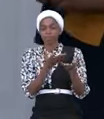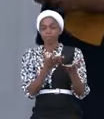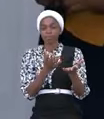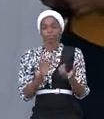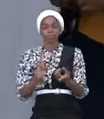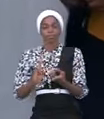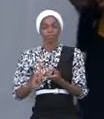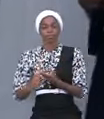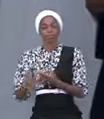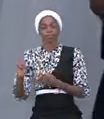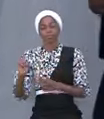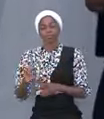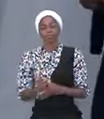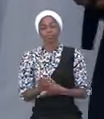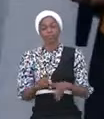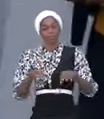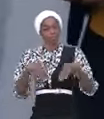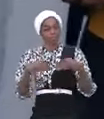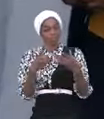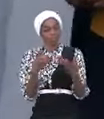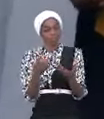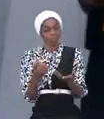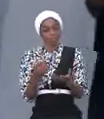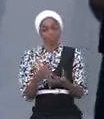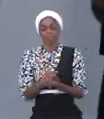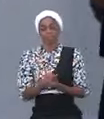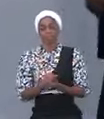to share.